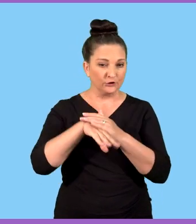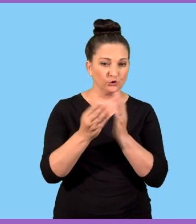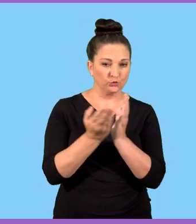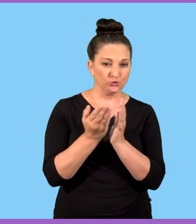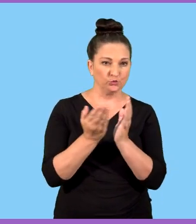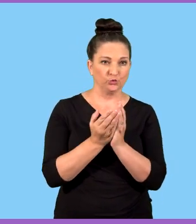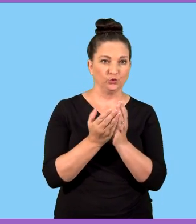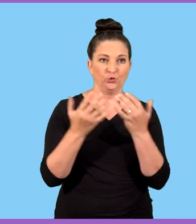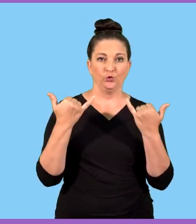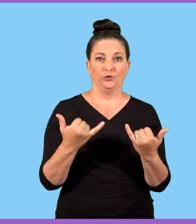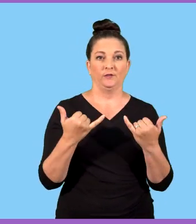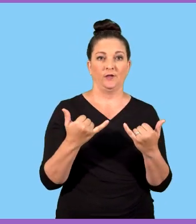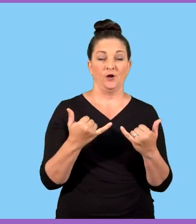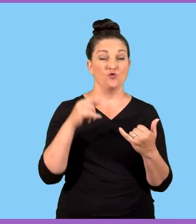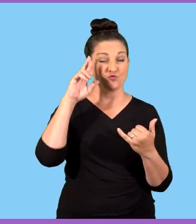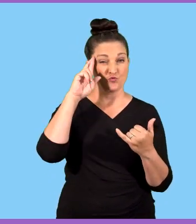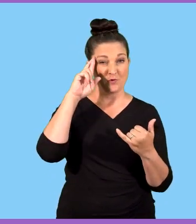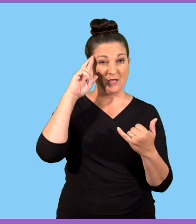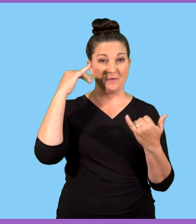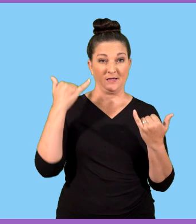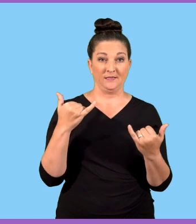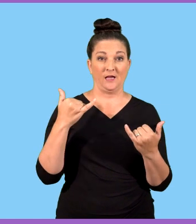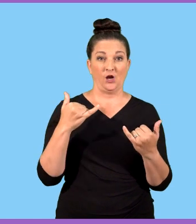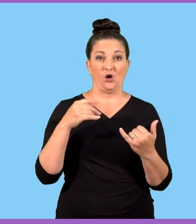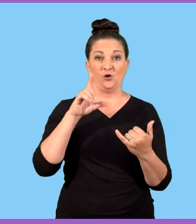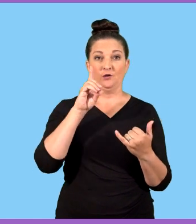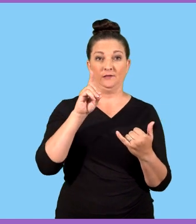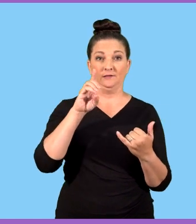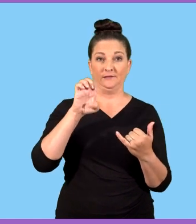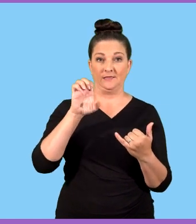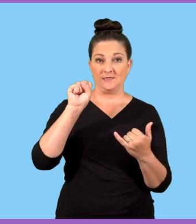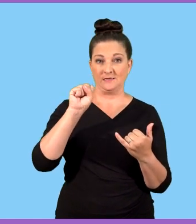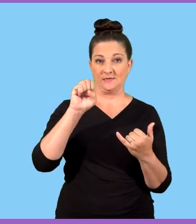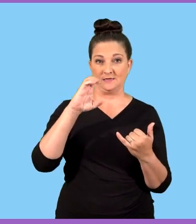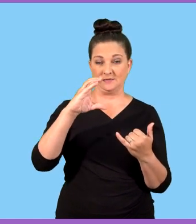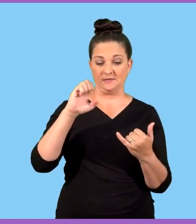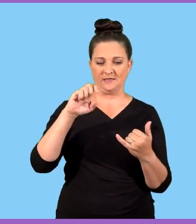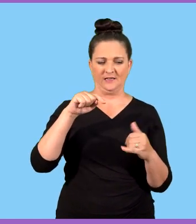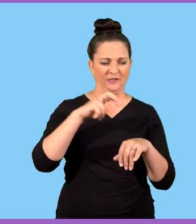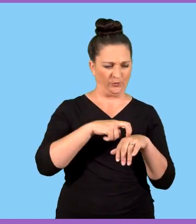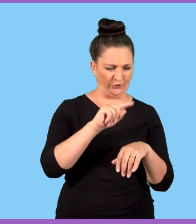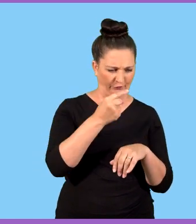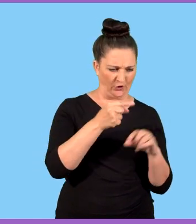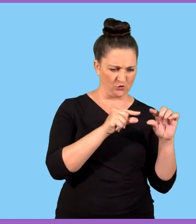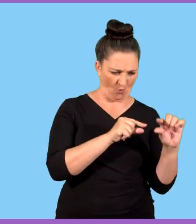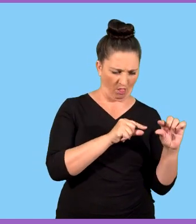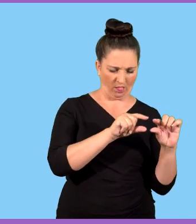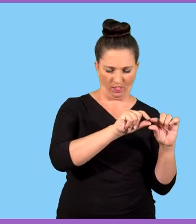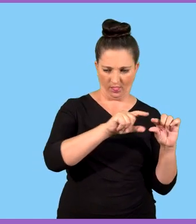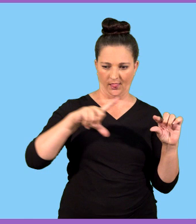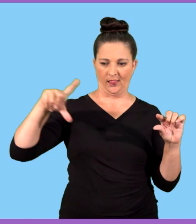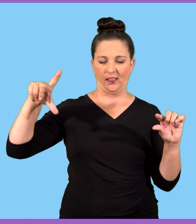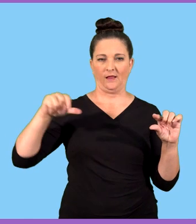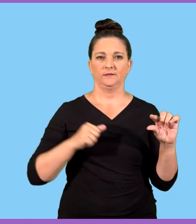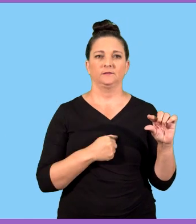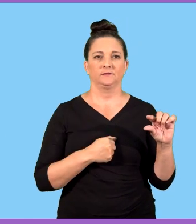order. Again, to ascend is to go upwards. So we need the smallest value first. And the smallest value from our